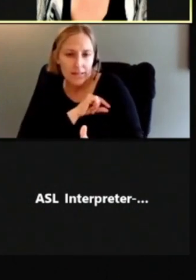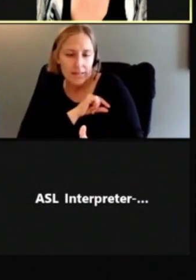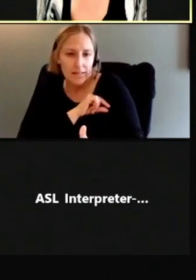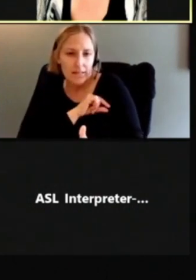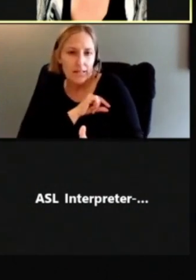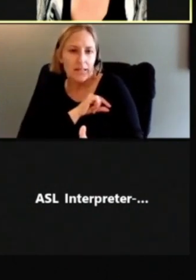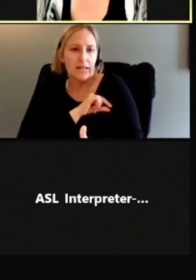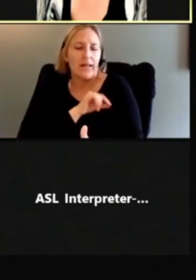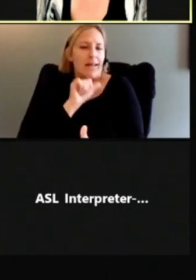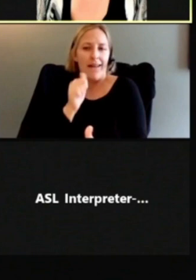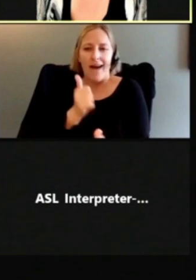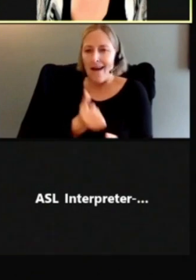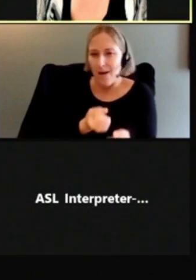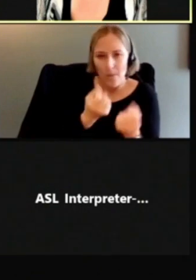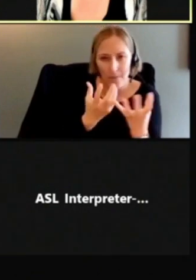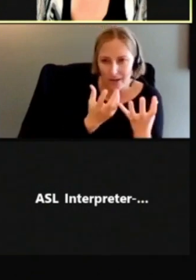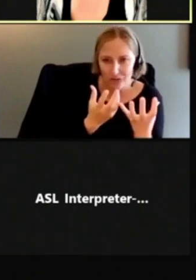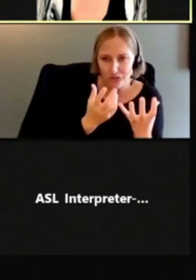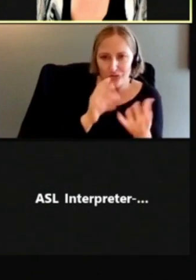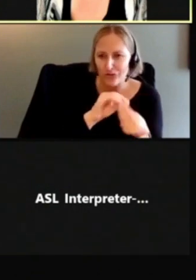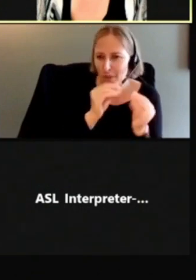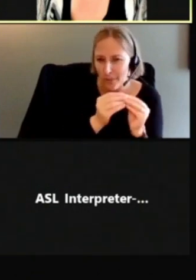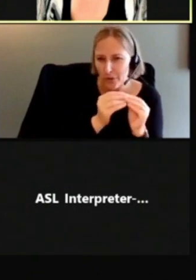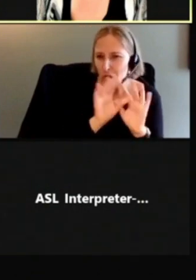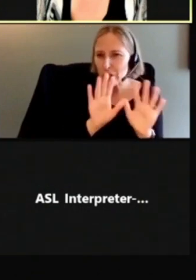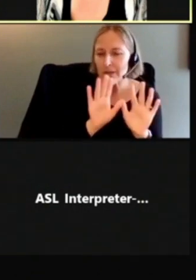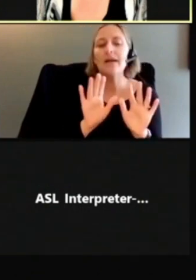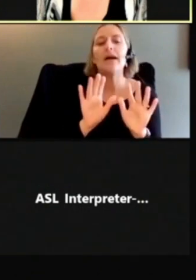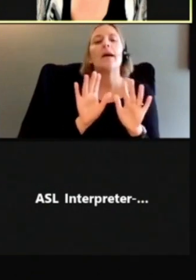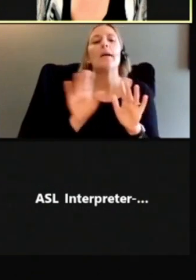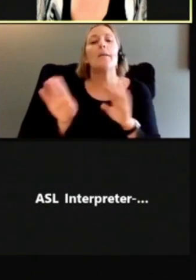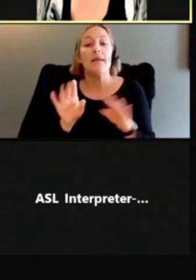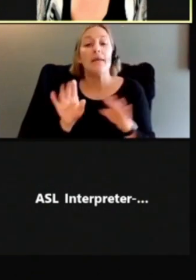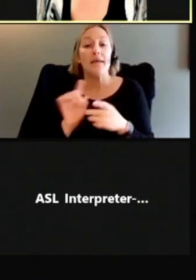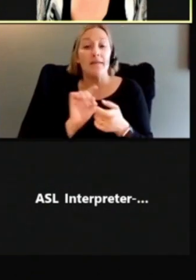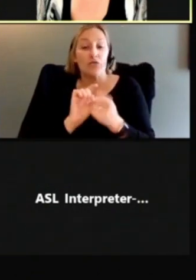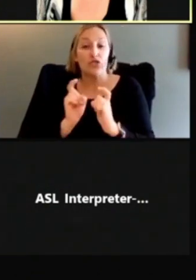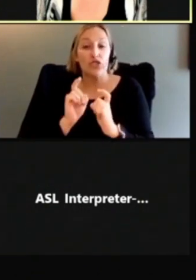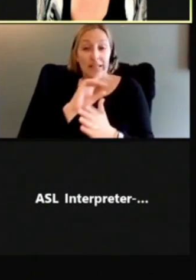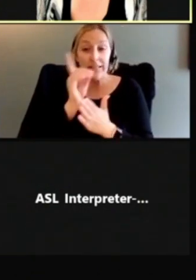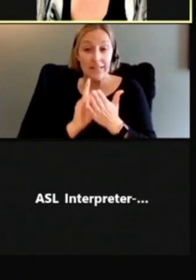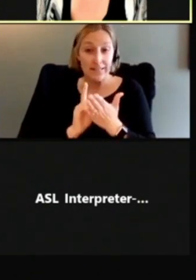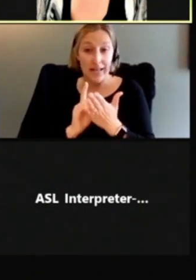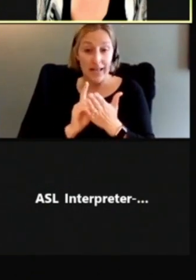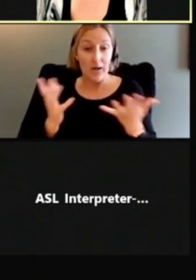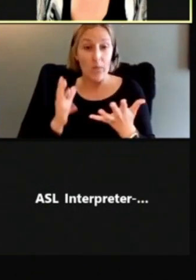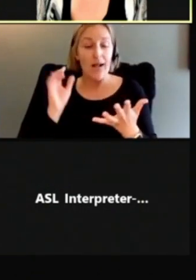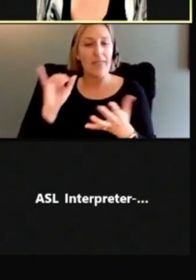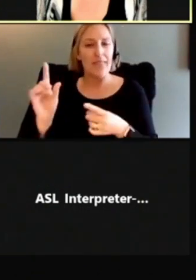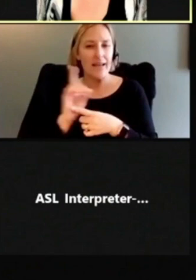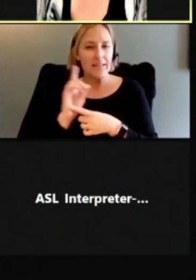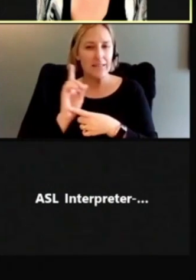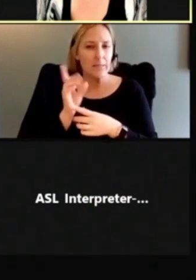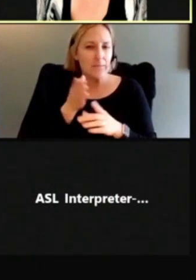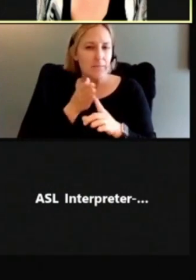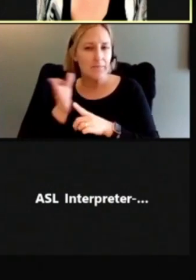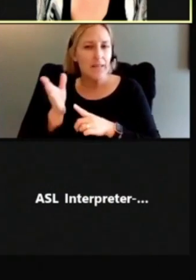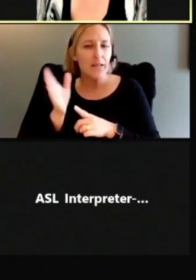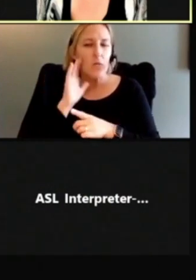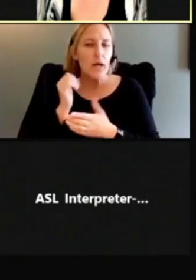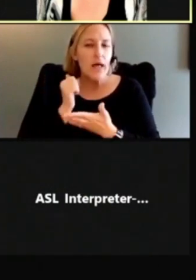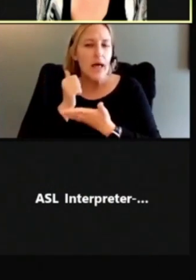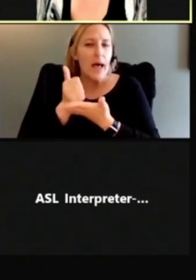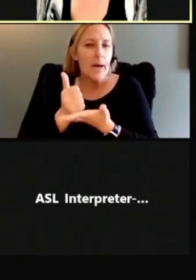the quantity. So behavior change design is a discipline that helps create more